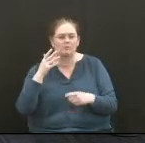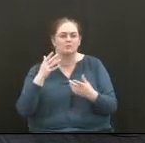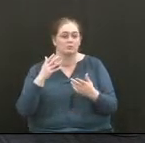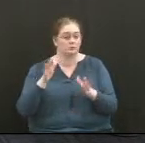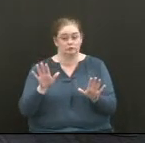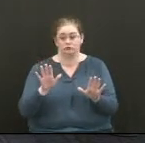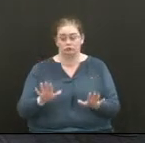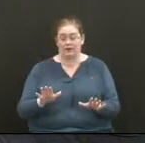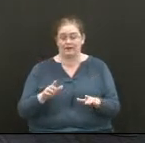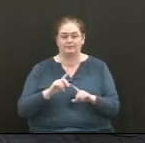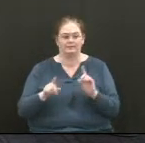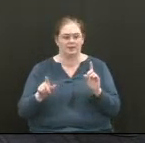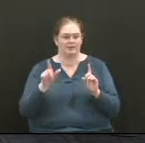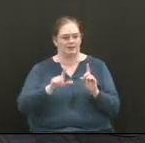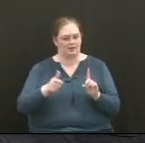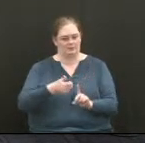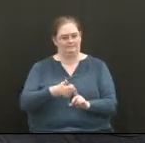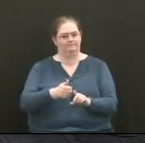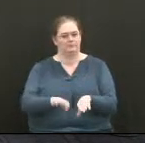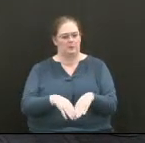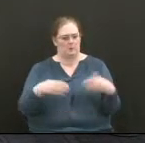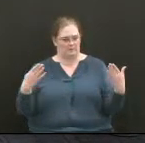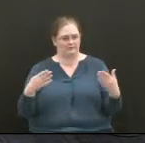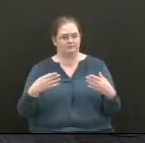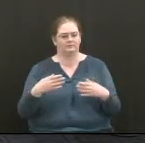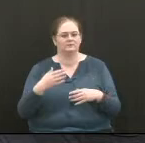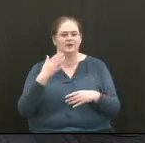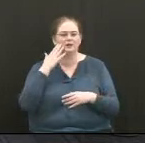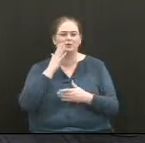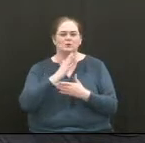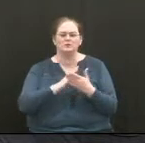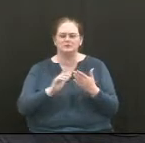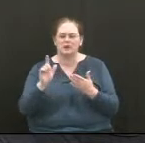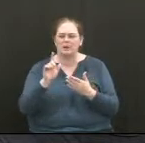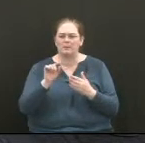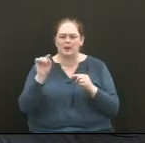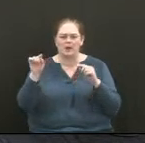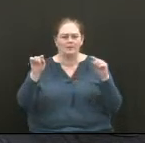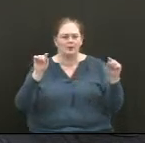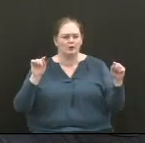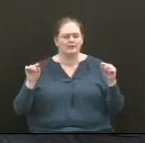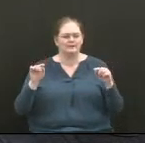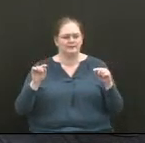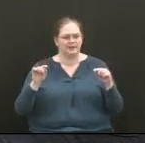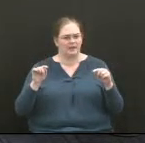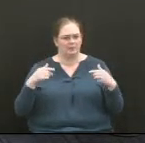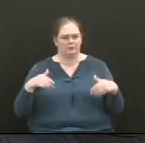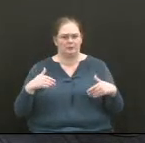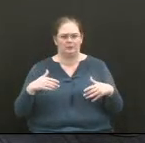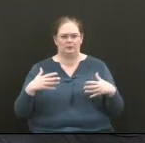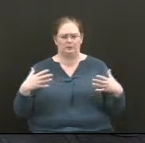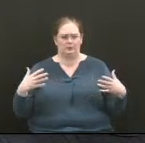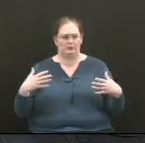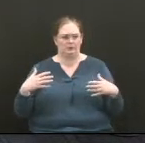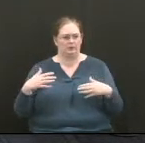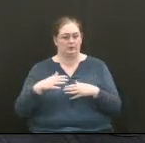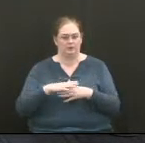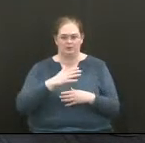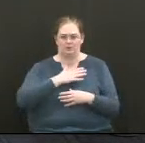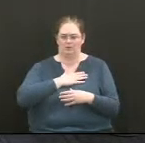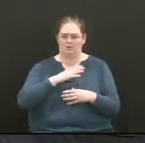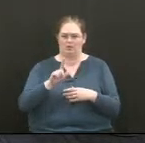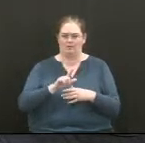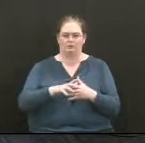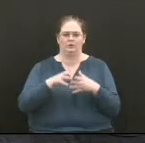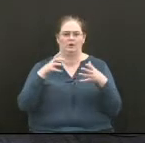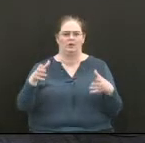which is great. But the libraries themselves are open. I know there are some libraries that are really doing a tremendous amount of, some of our libraries doing a